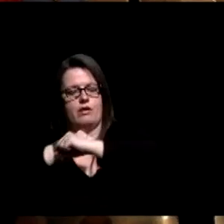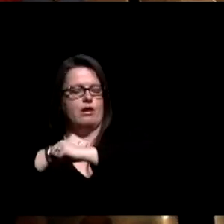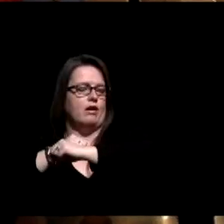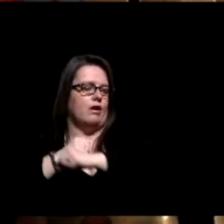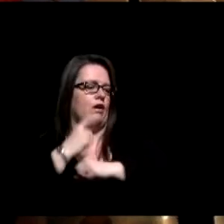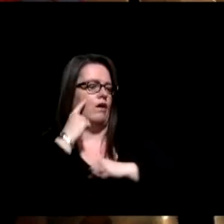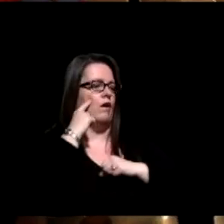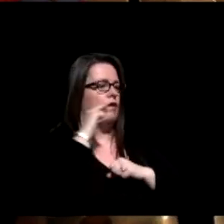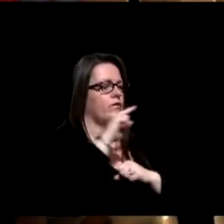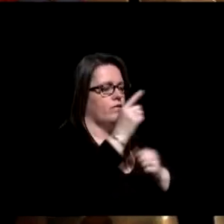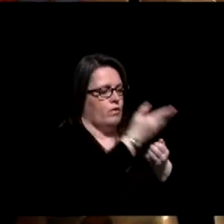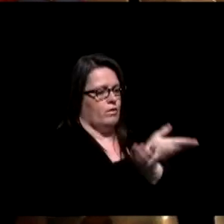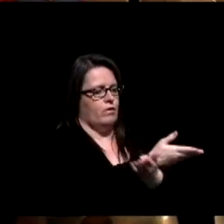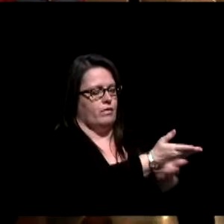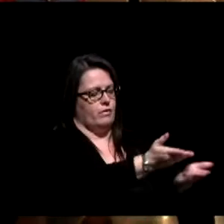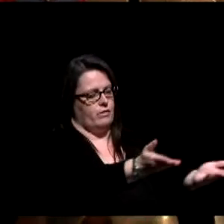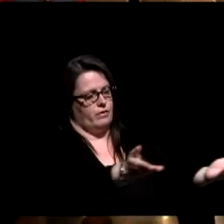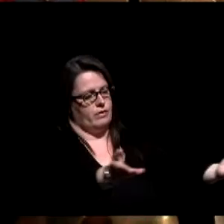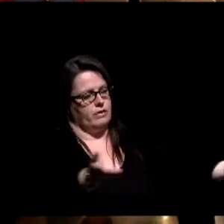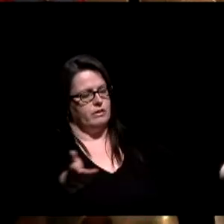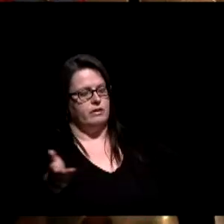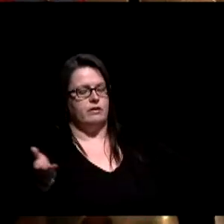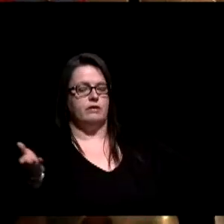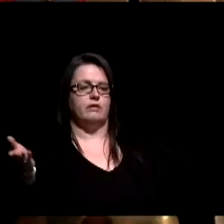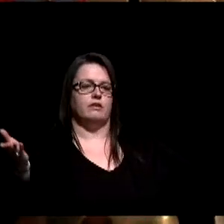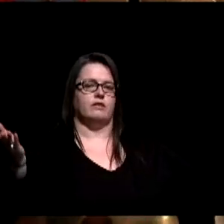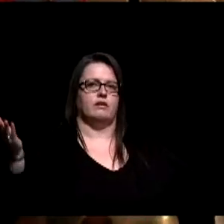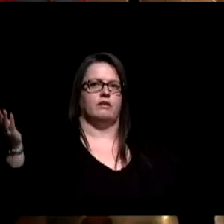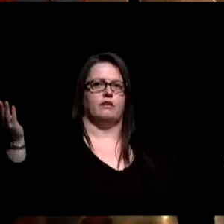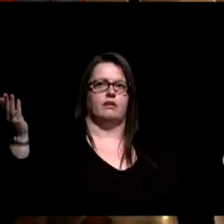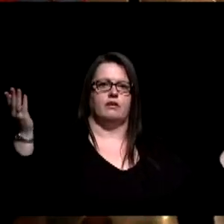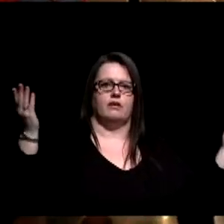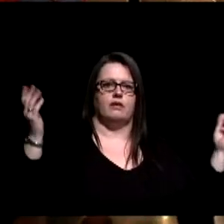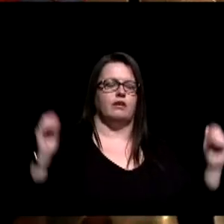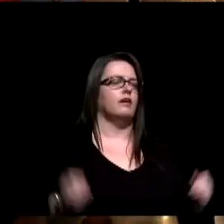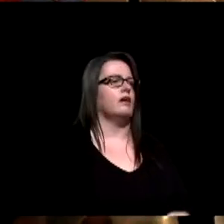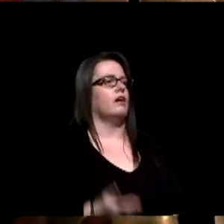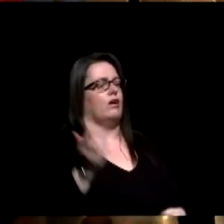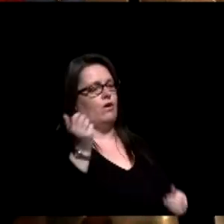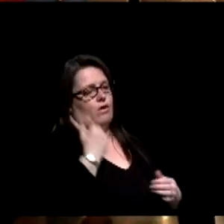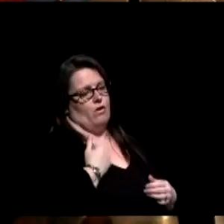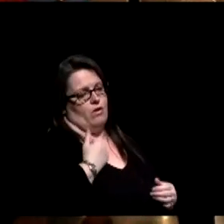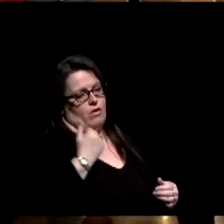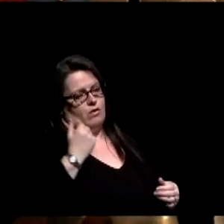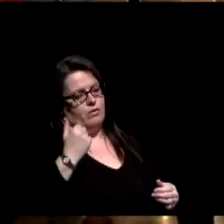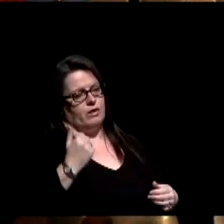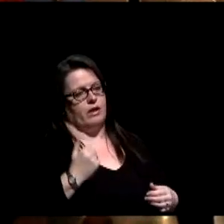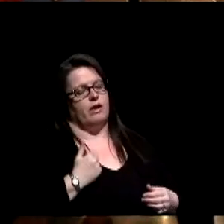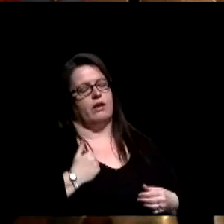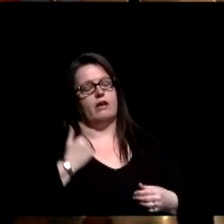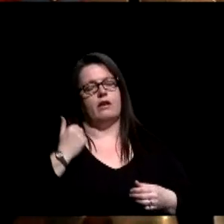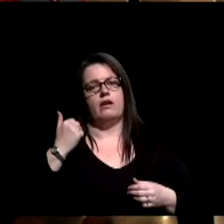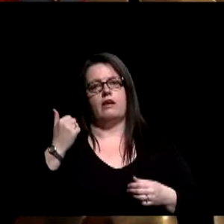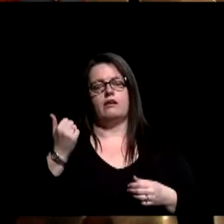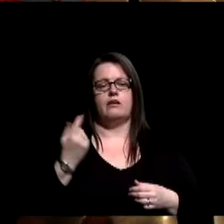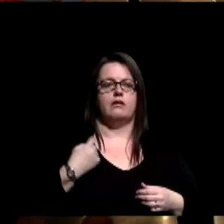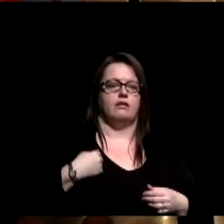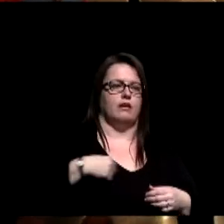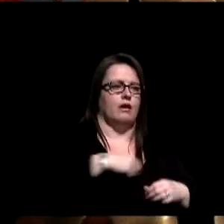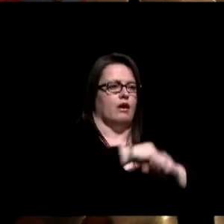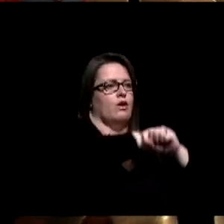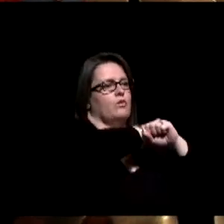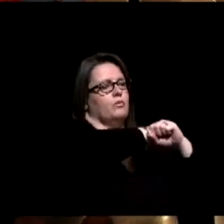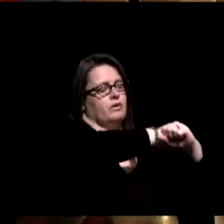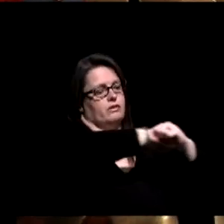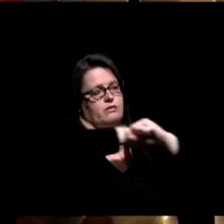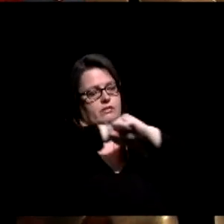on guard for thee. O